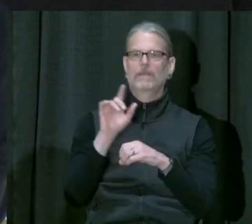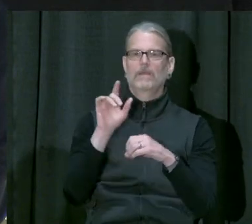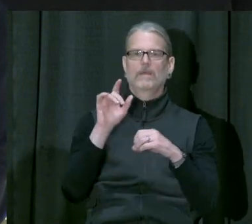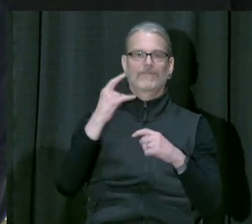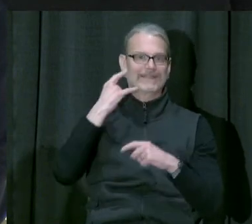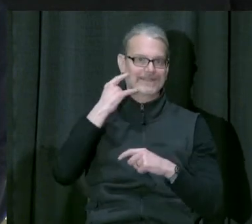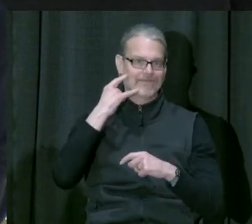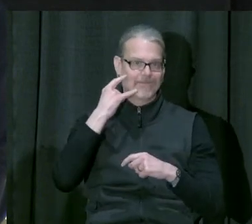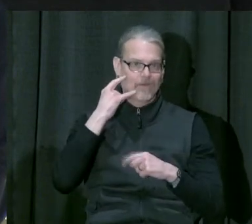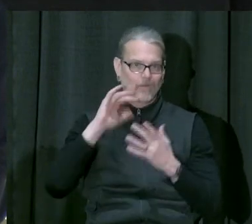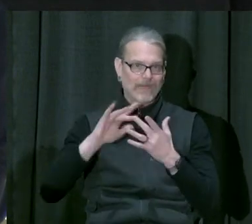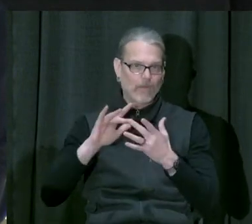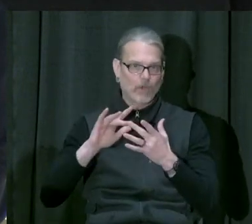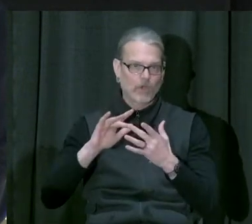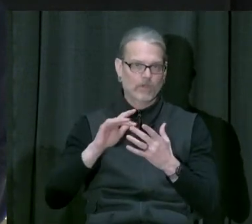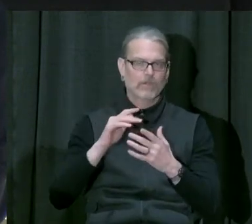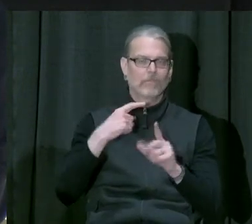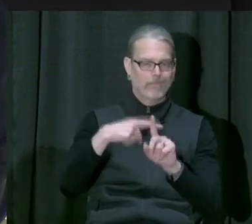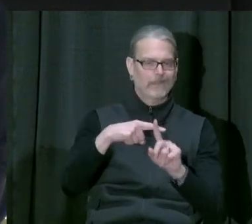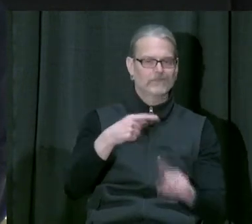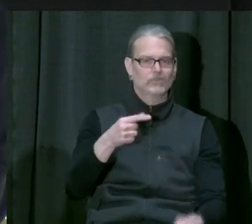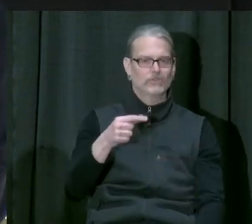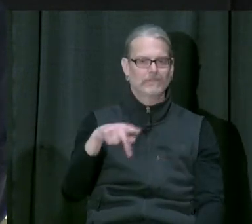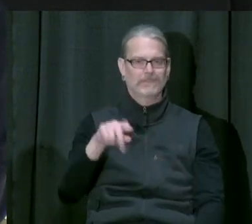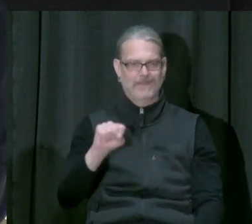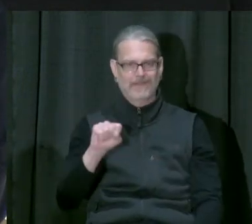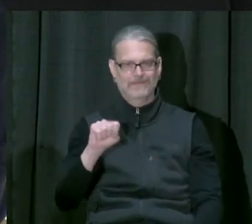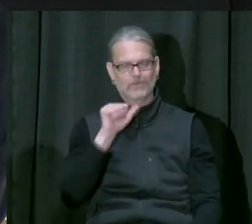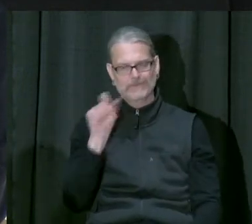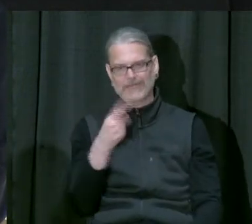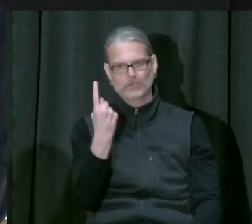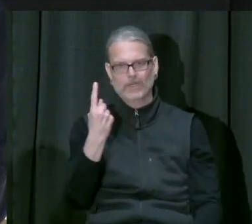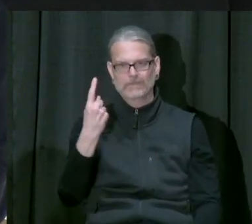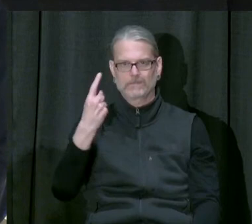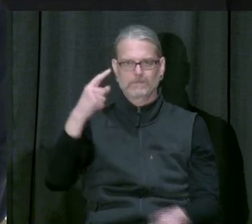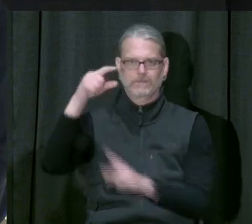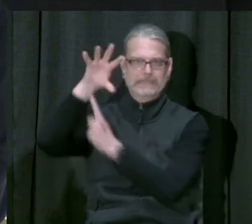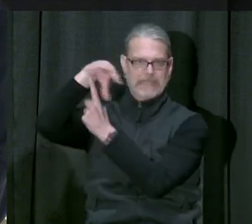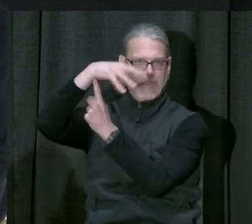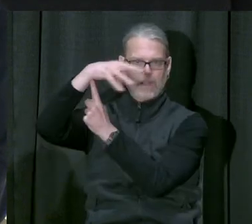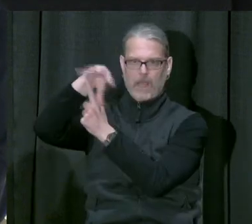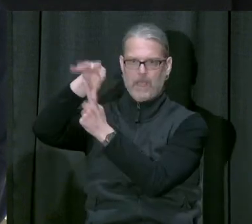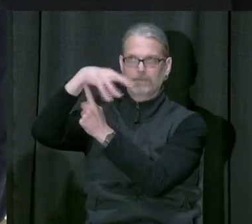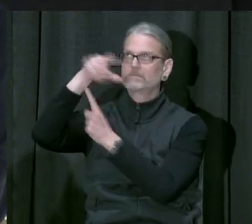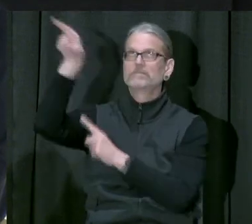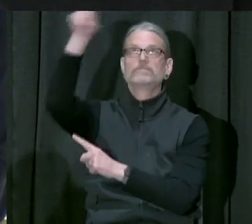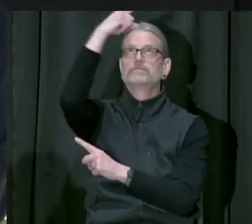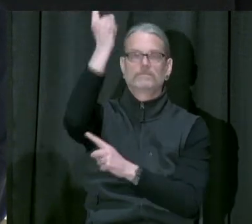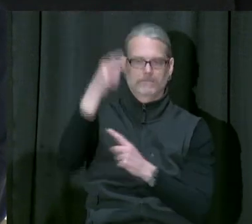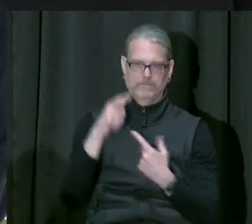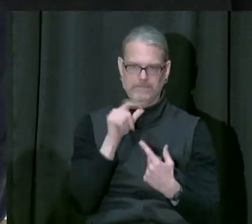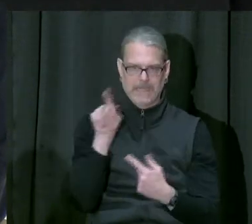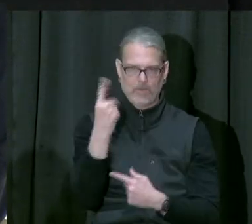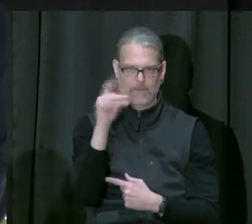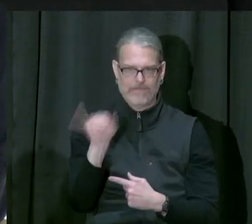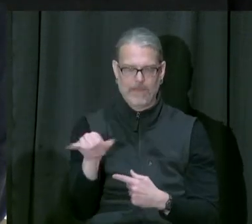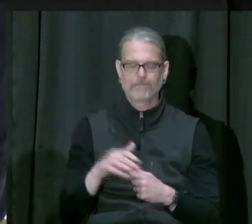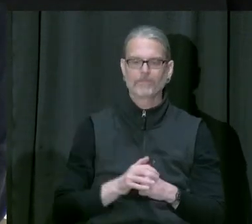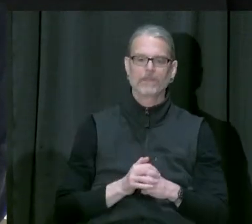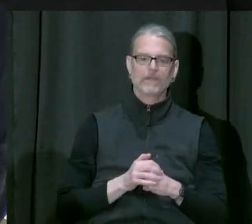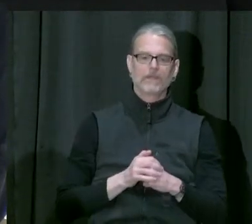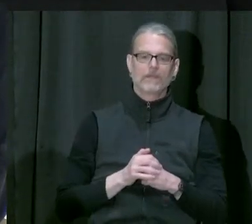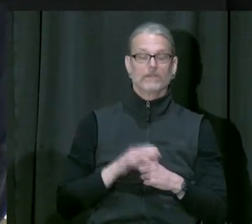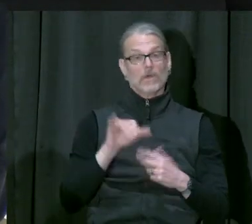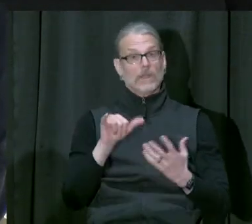network, and GPS. So it's not all about just the satellites. So that's what we've had to work with for all these